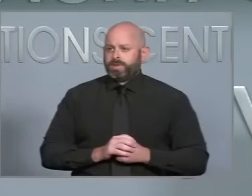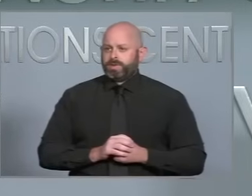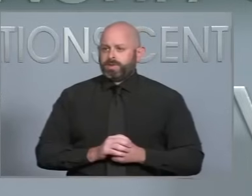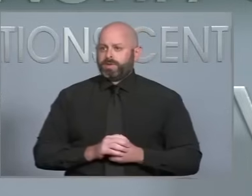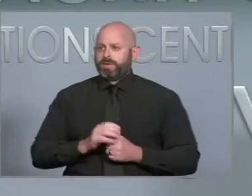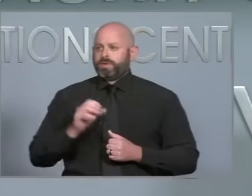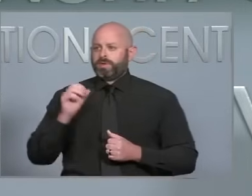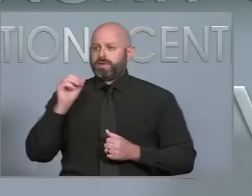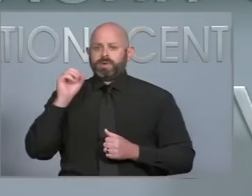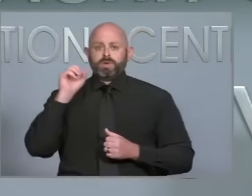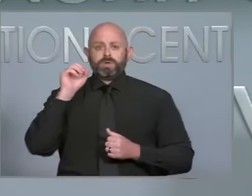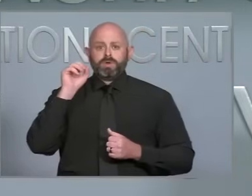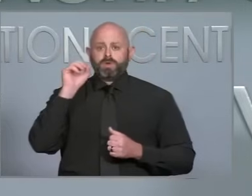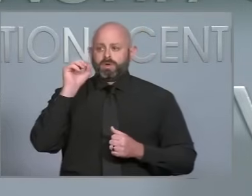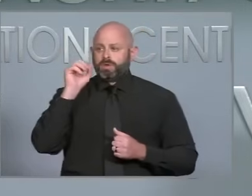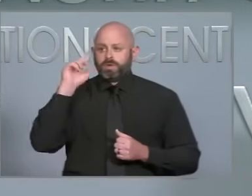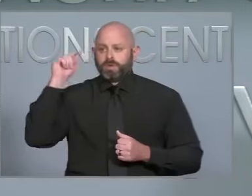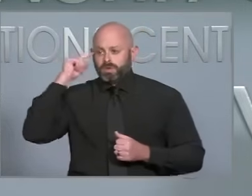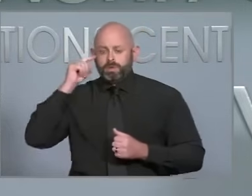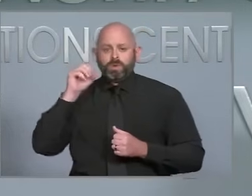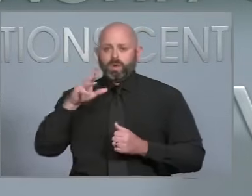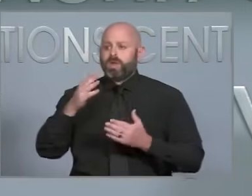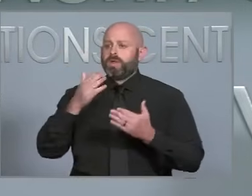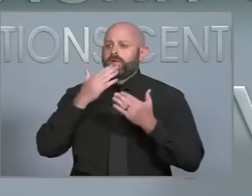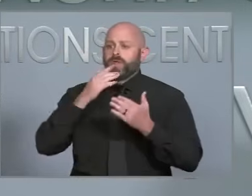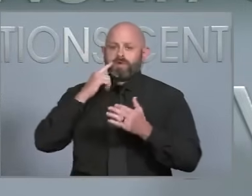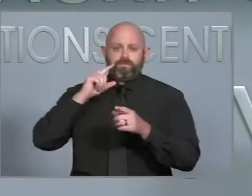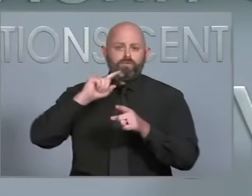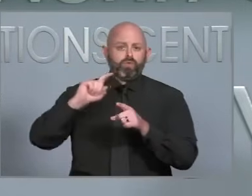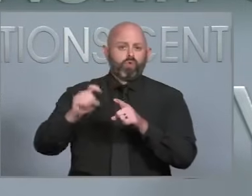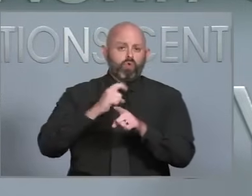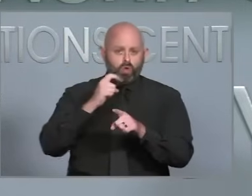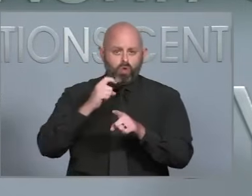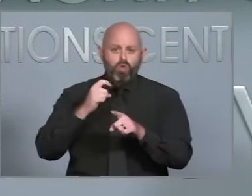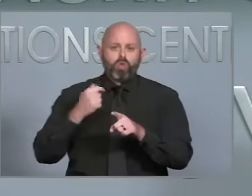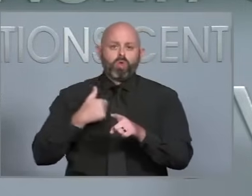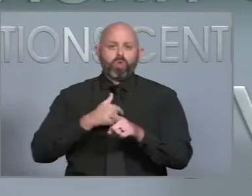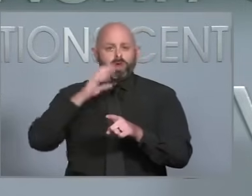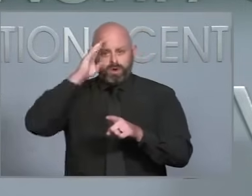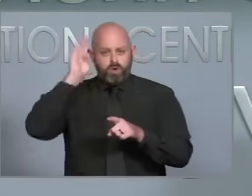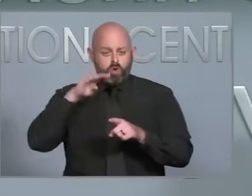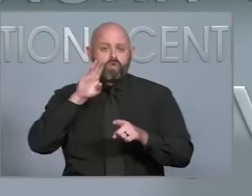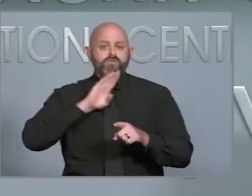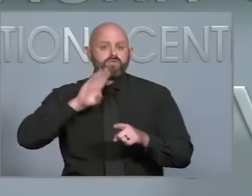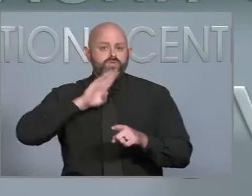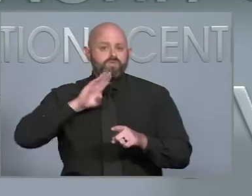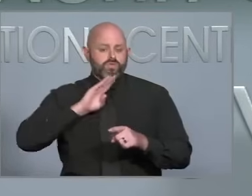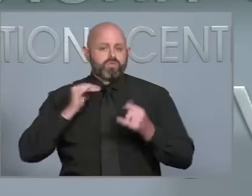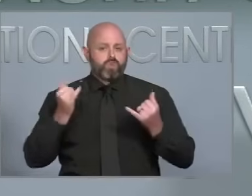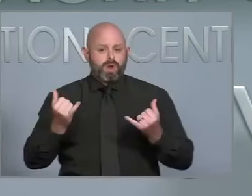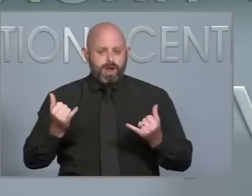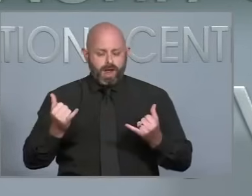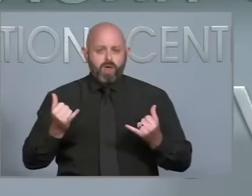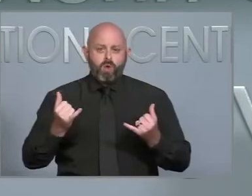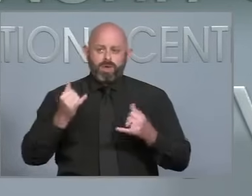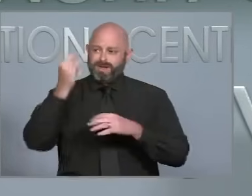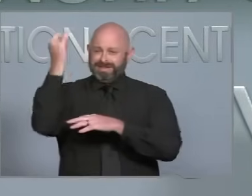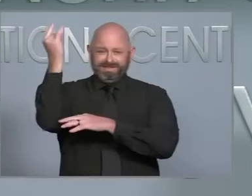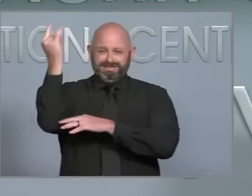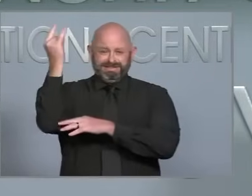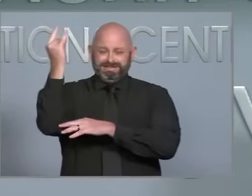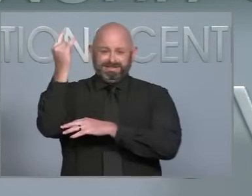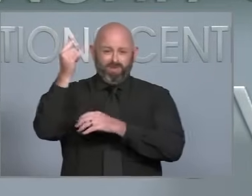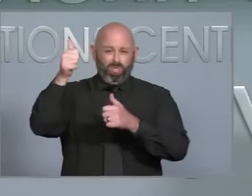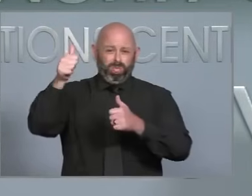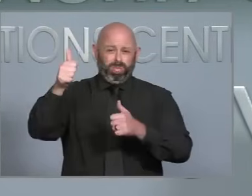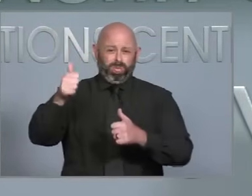Okay. Thank you very much for calling in. We know that there's frustration right now with cell service in